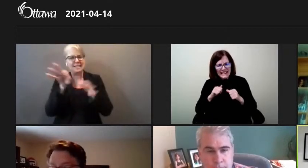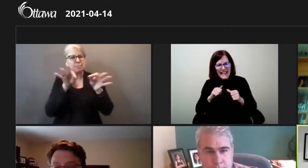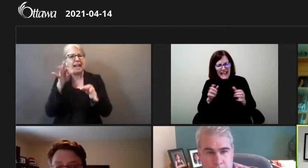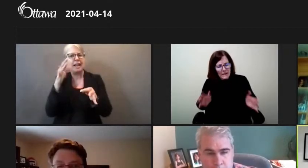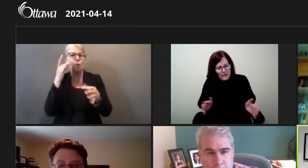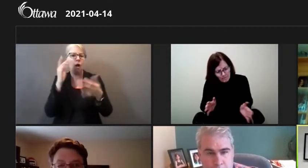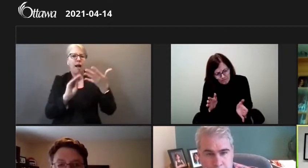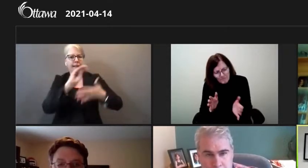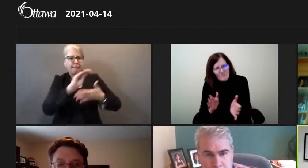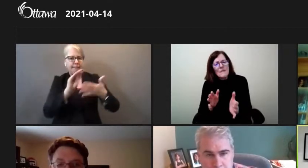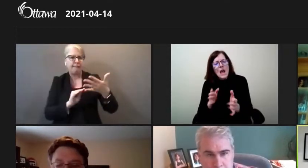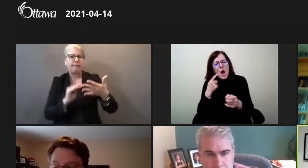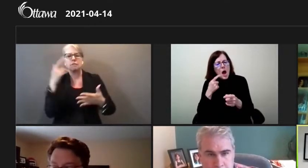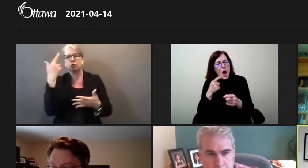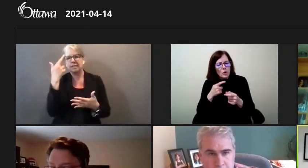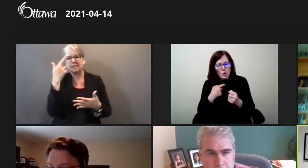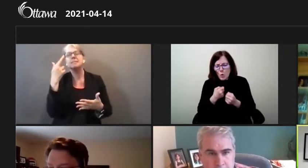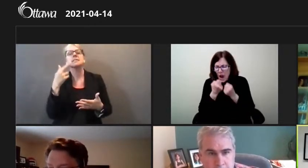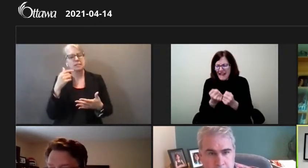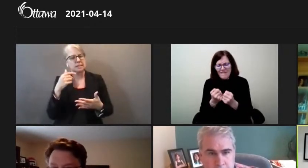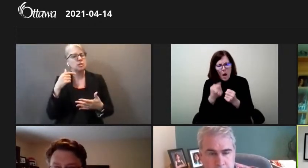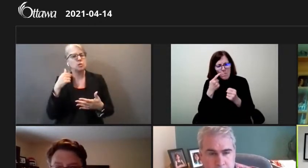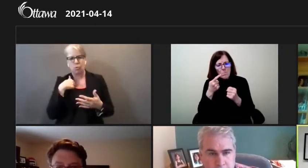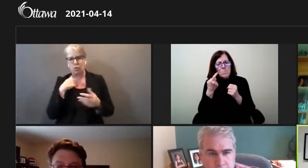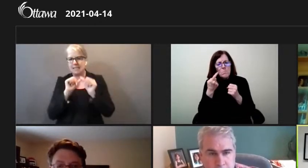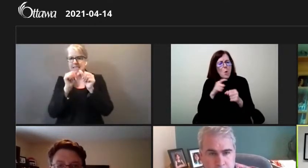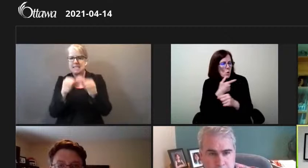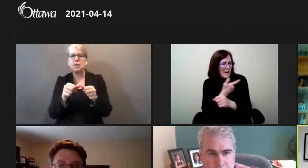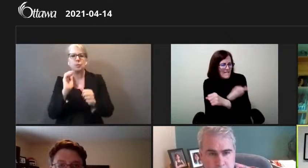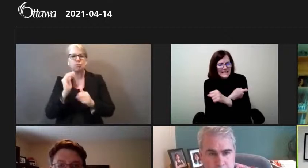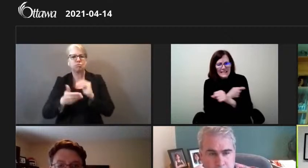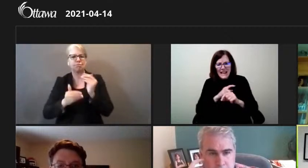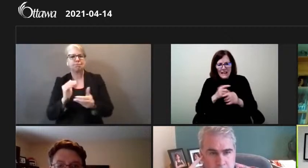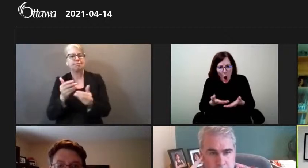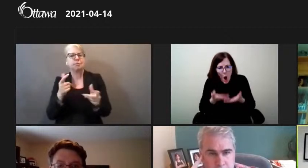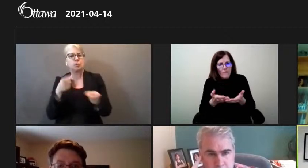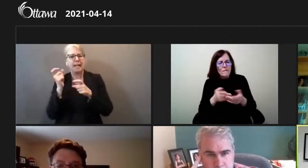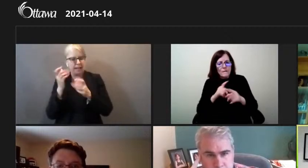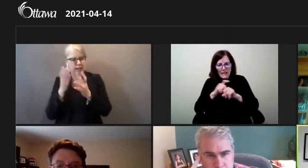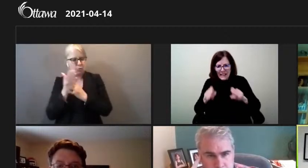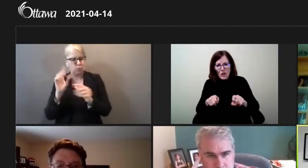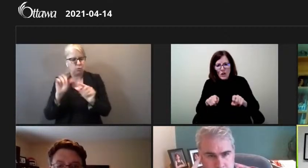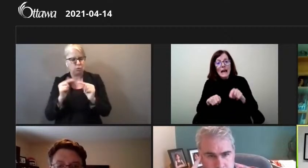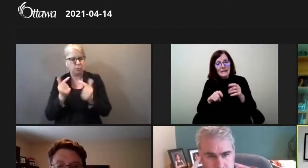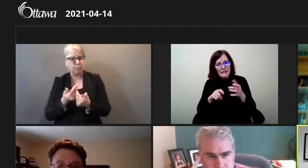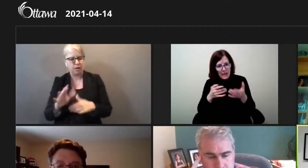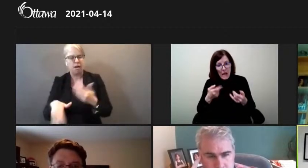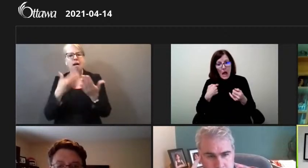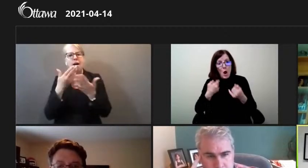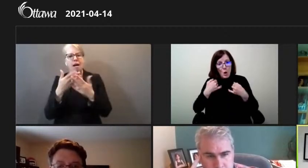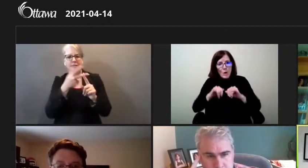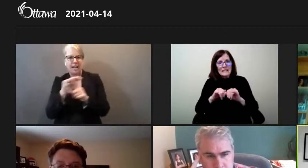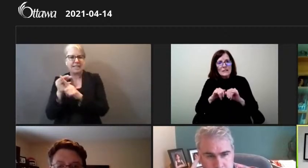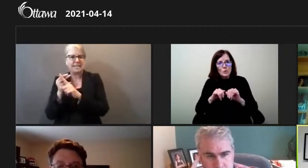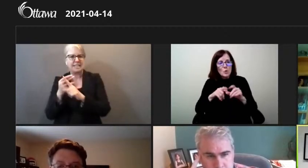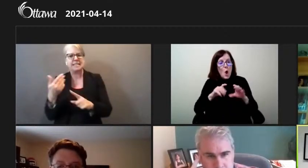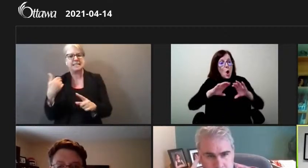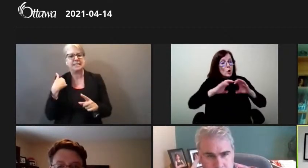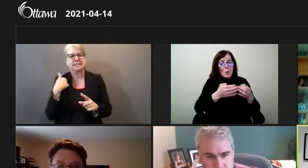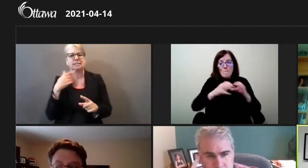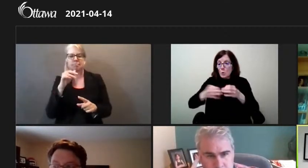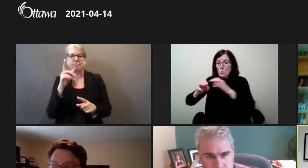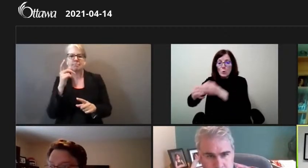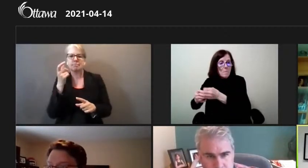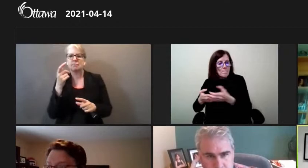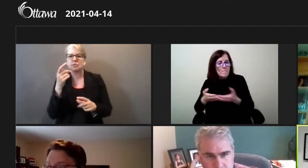So we're continuing to move quite quickly through the groups with all the vaccine we have. And there's none at the end of the week in the